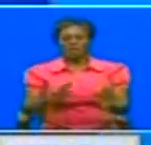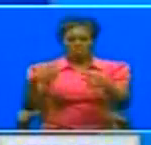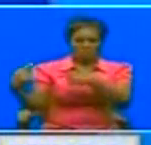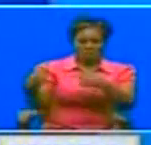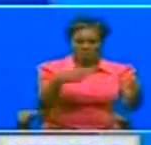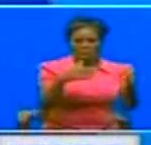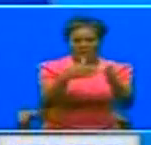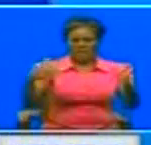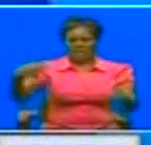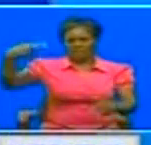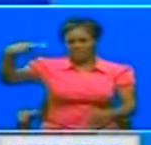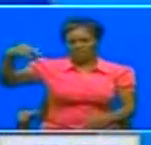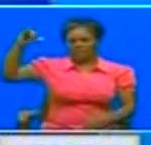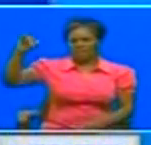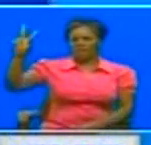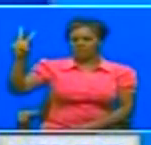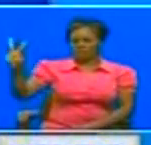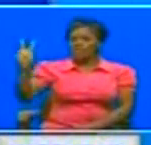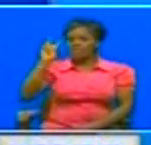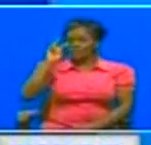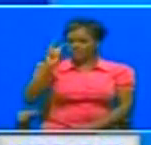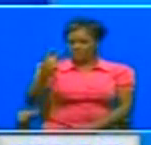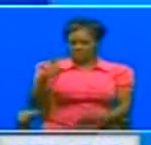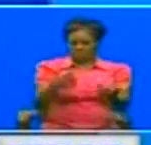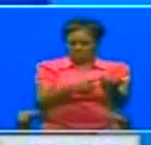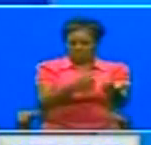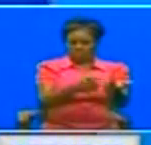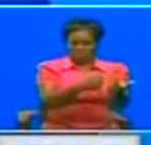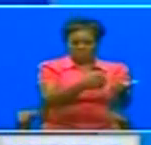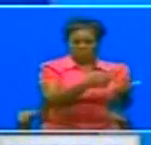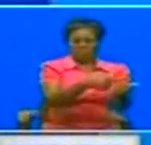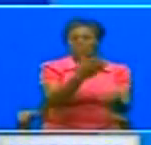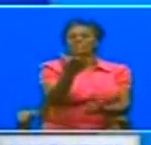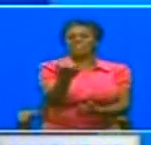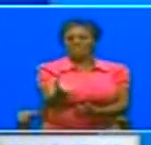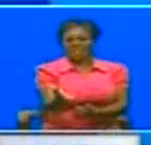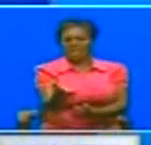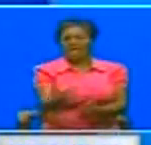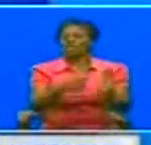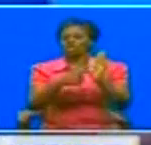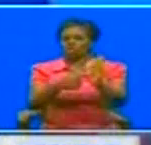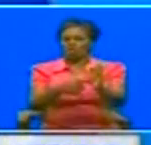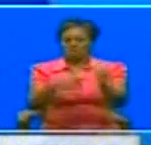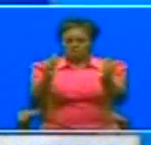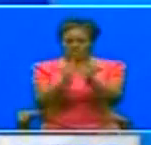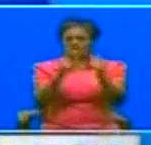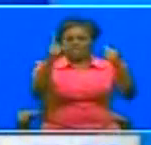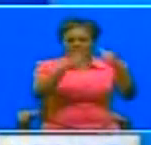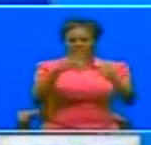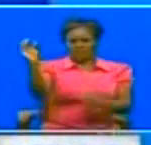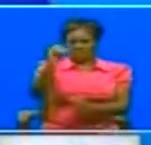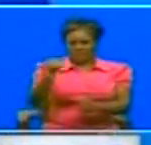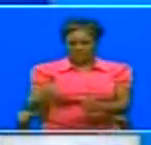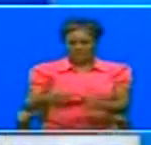against HIV and AIDS in the country. And as we have seen, statistics do exist, just like what we showed you. 16% of the